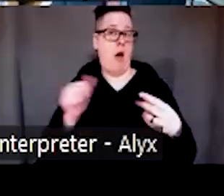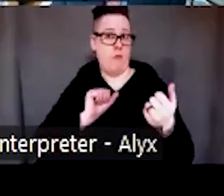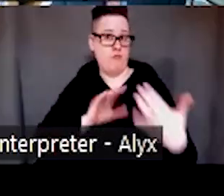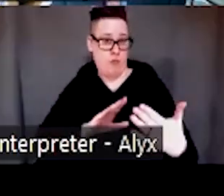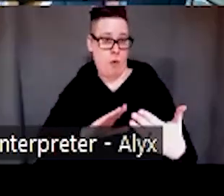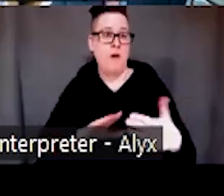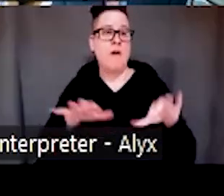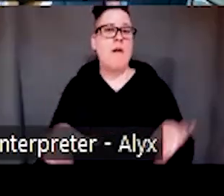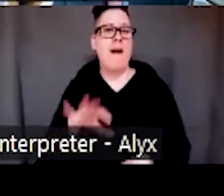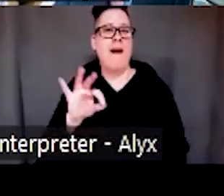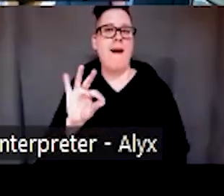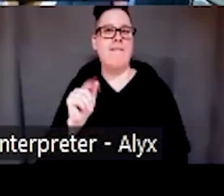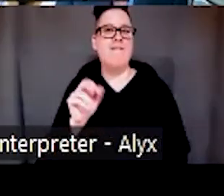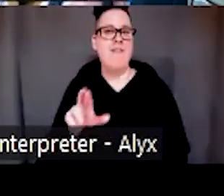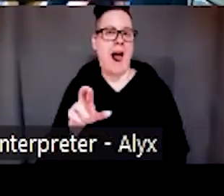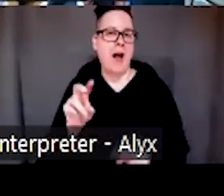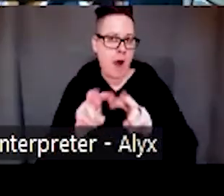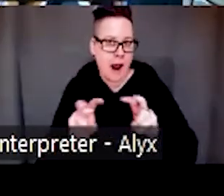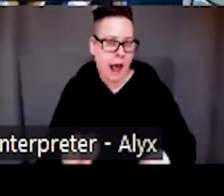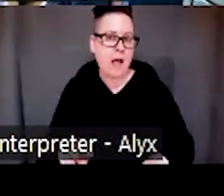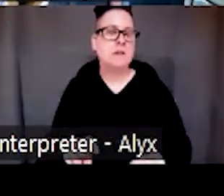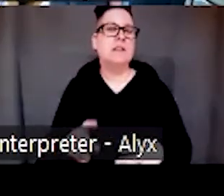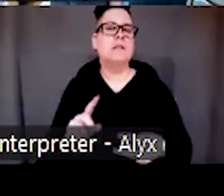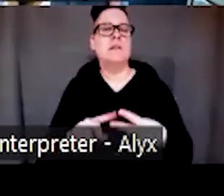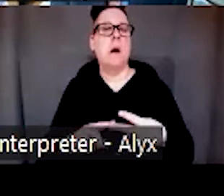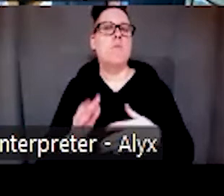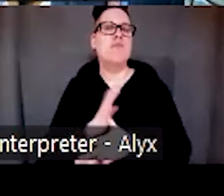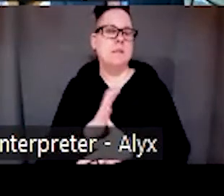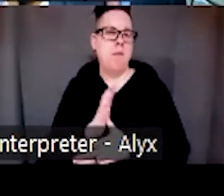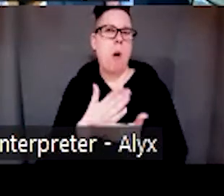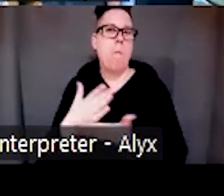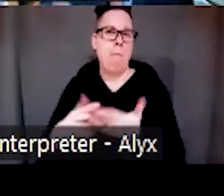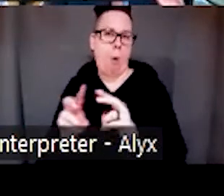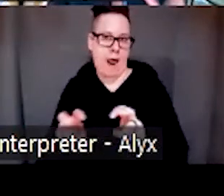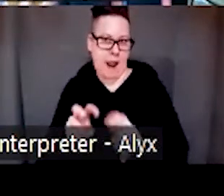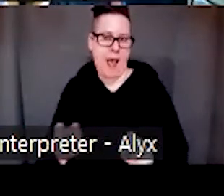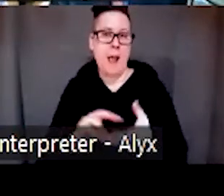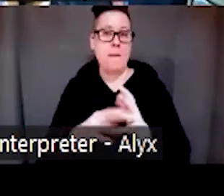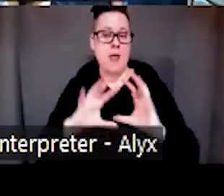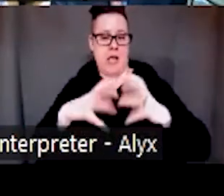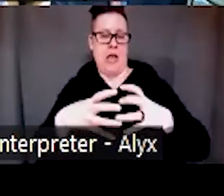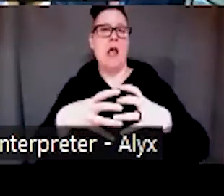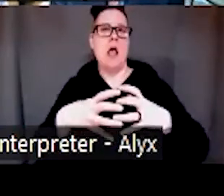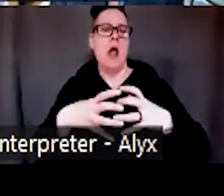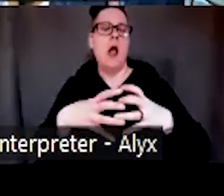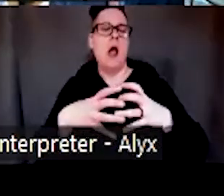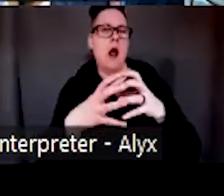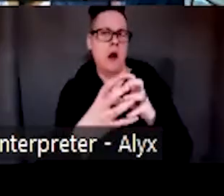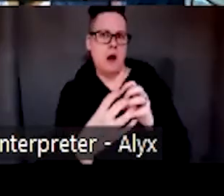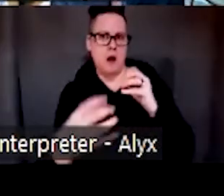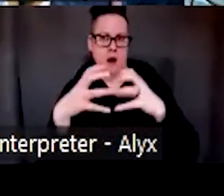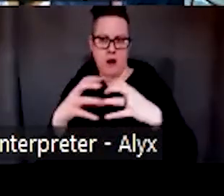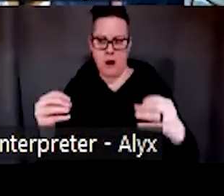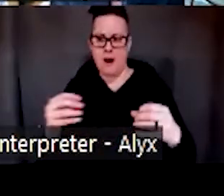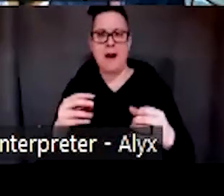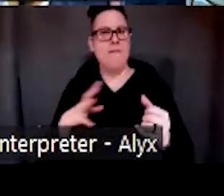conduct factor analysis or principal components analysis that will tell us which specific sleep measures are related